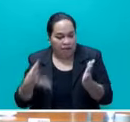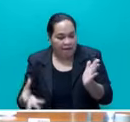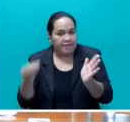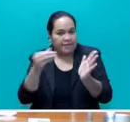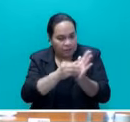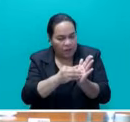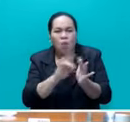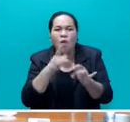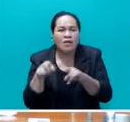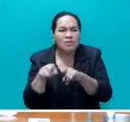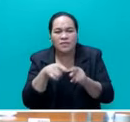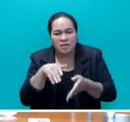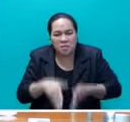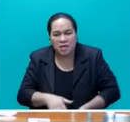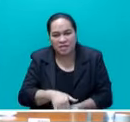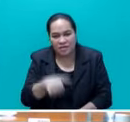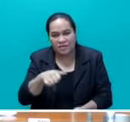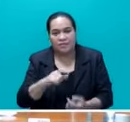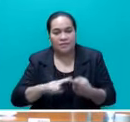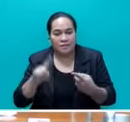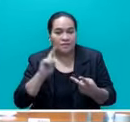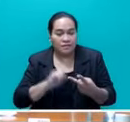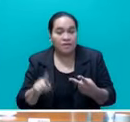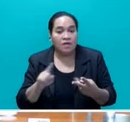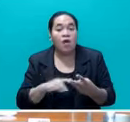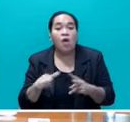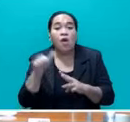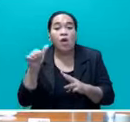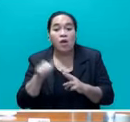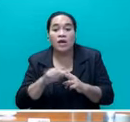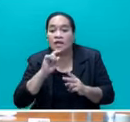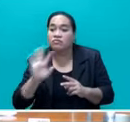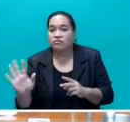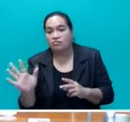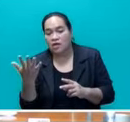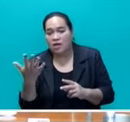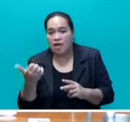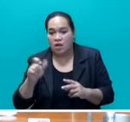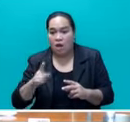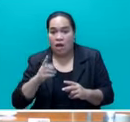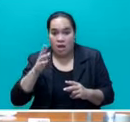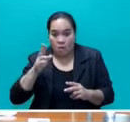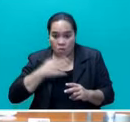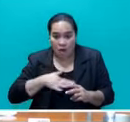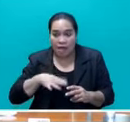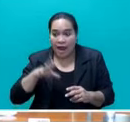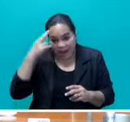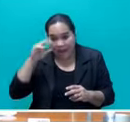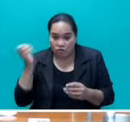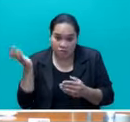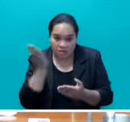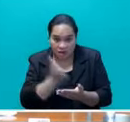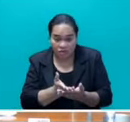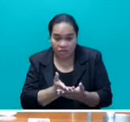is. Secondly, Mr. Speaker, sir, it also says that if anybody is required to give their name for official purposes,